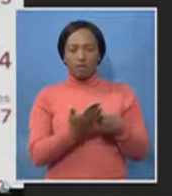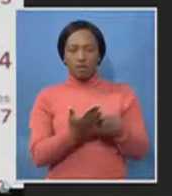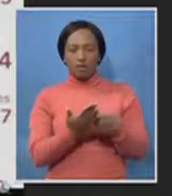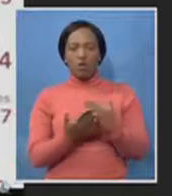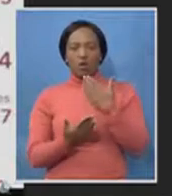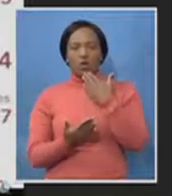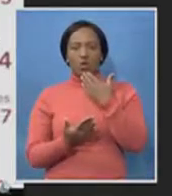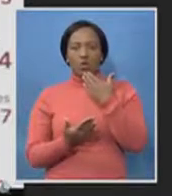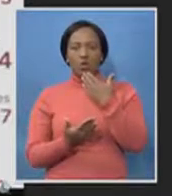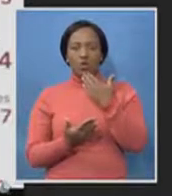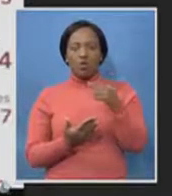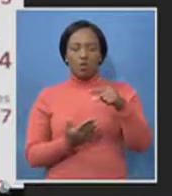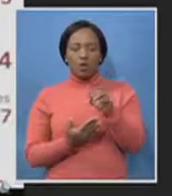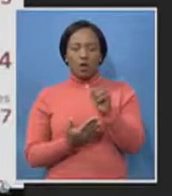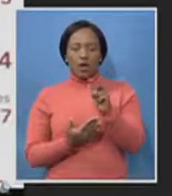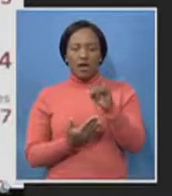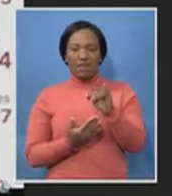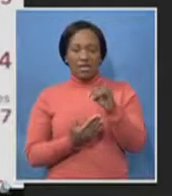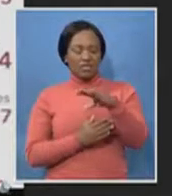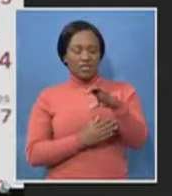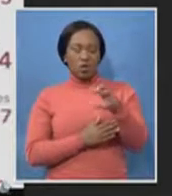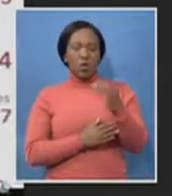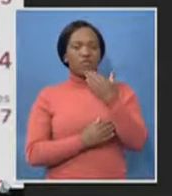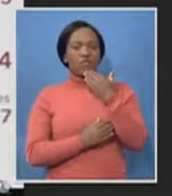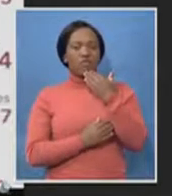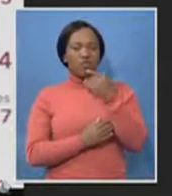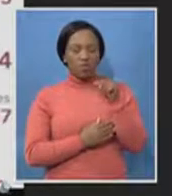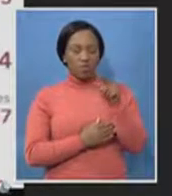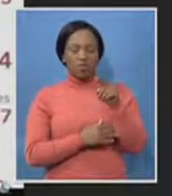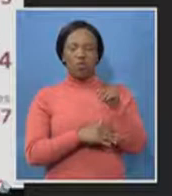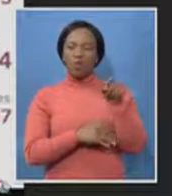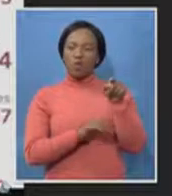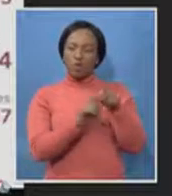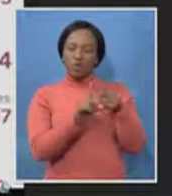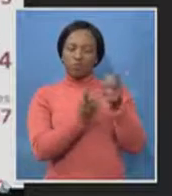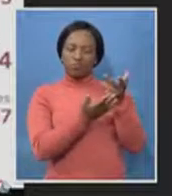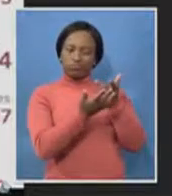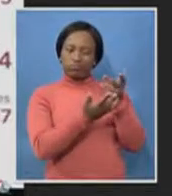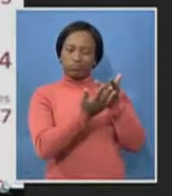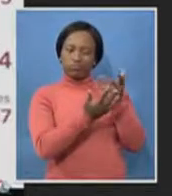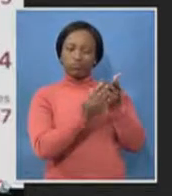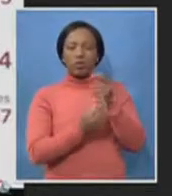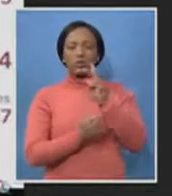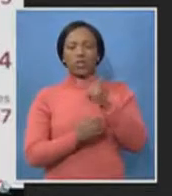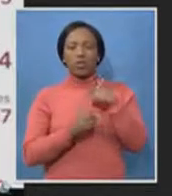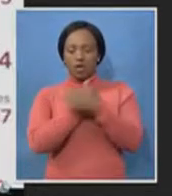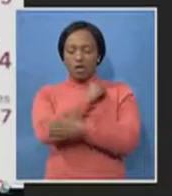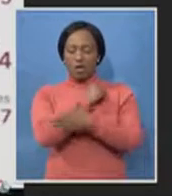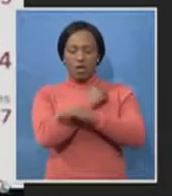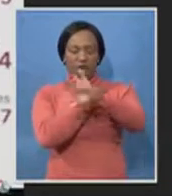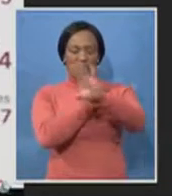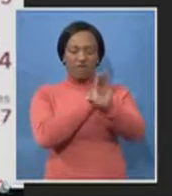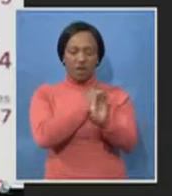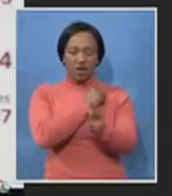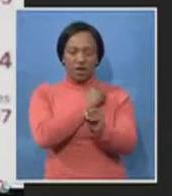Gavi, Dr. Seth Beckley, to discuss exactly how we as a continent can engage with their efforts, the COVAC efforts